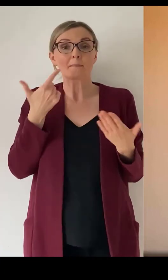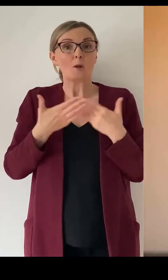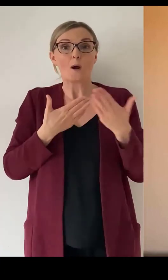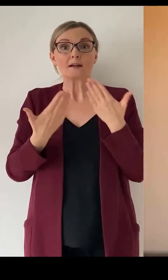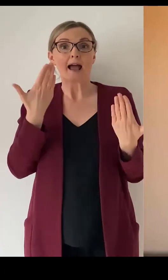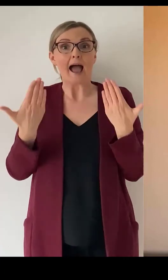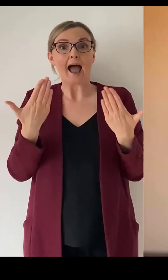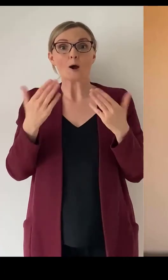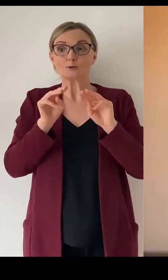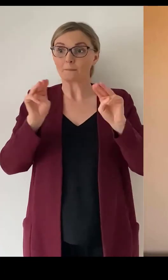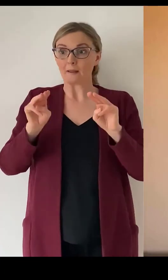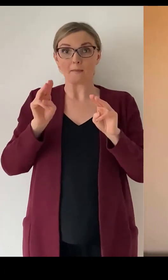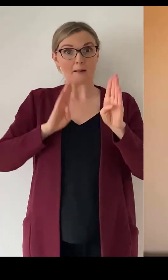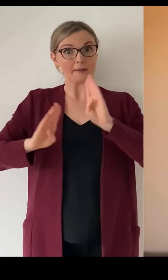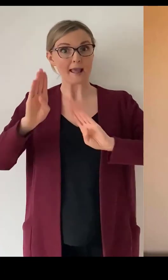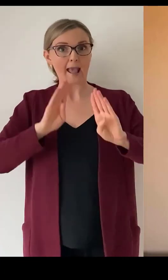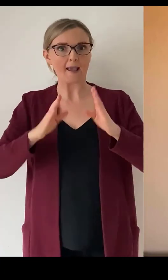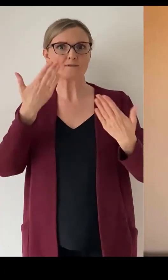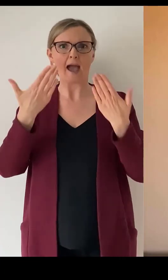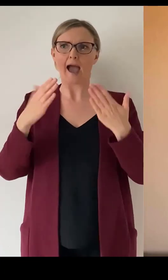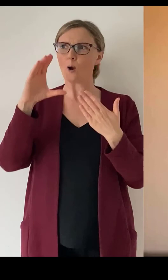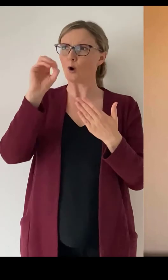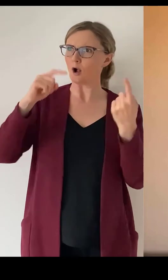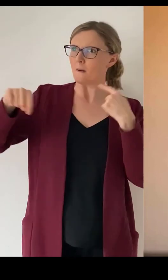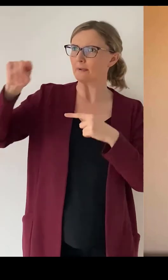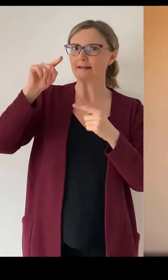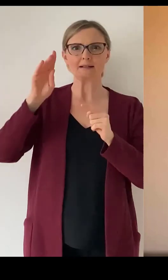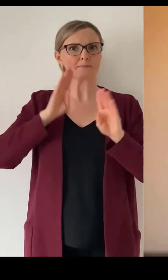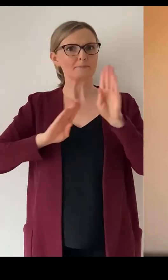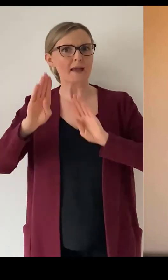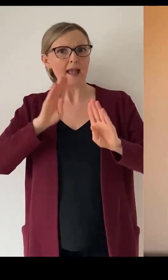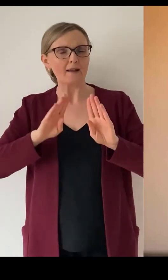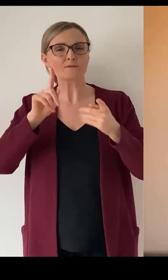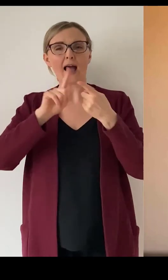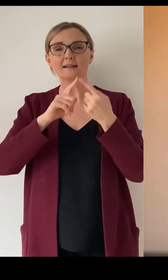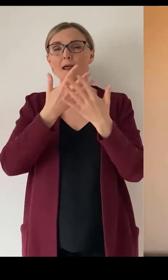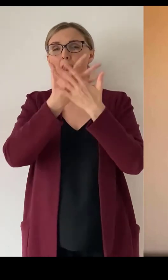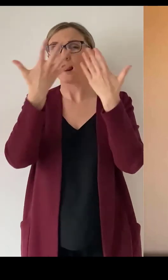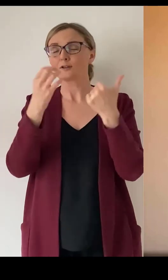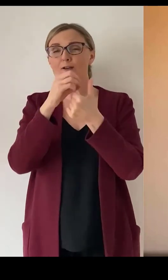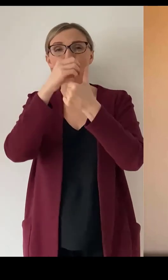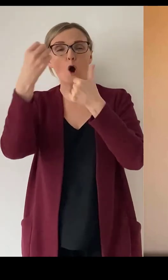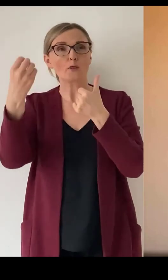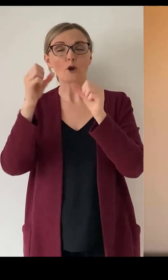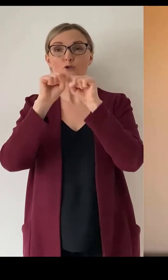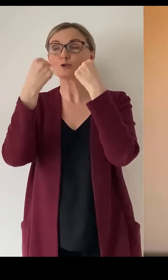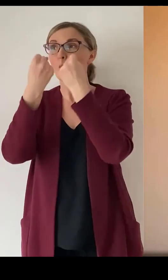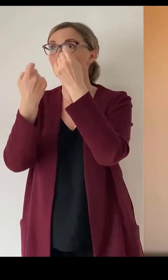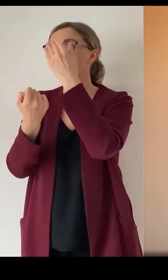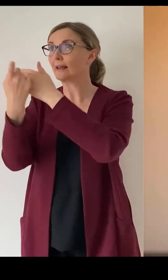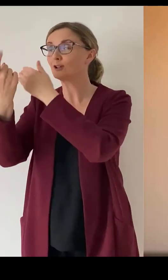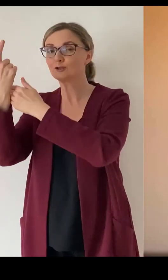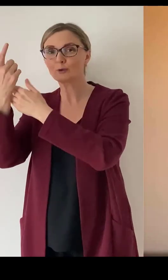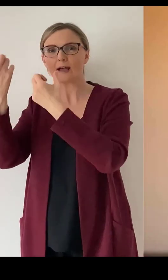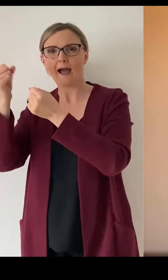do the firm behaves, and all sorts of other social issues that relate